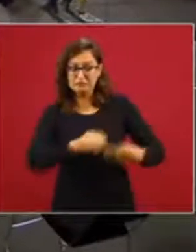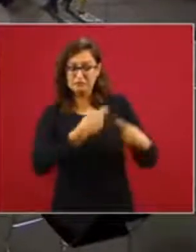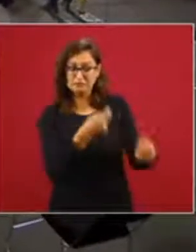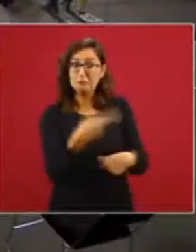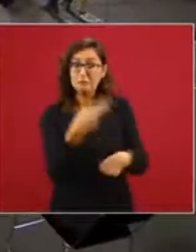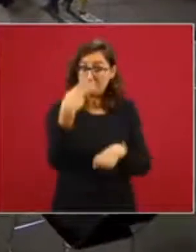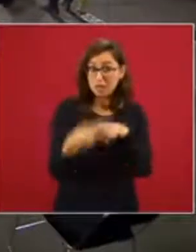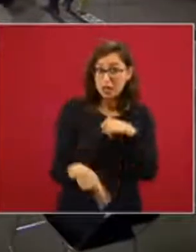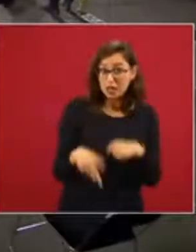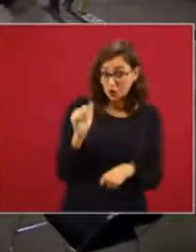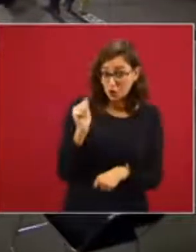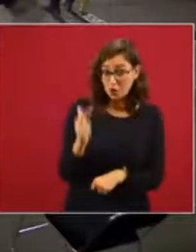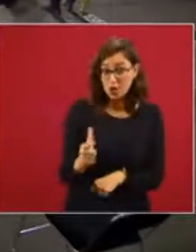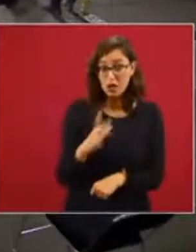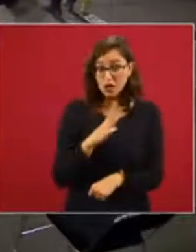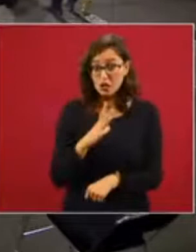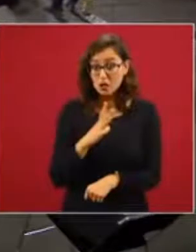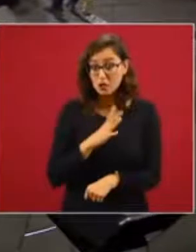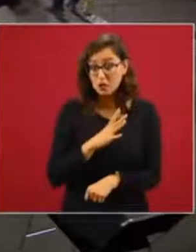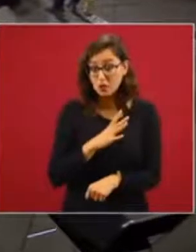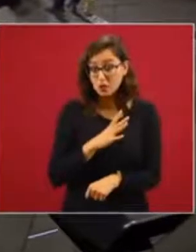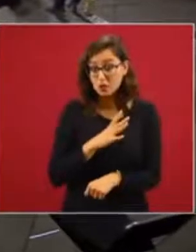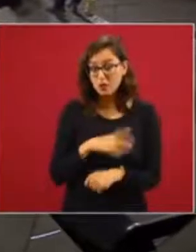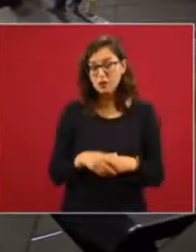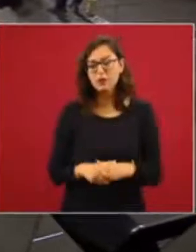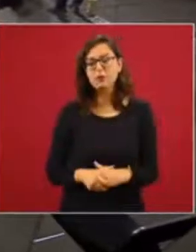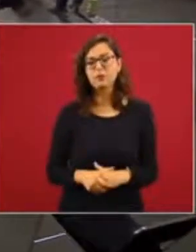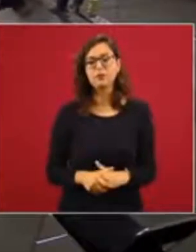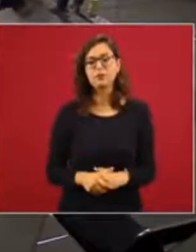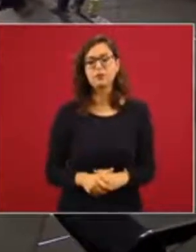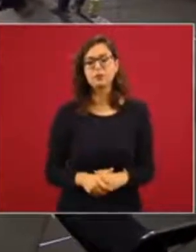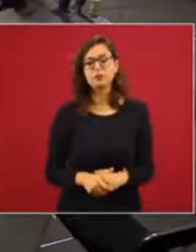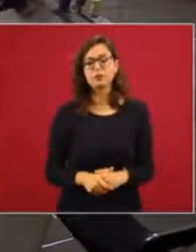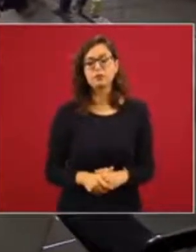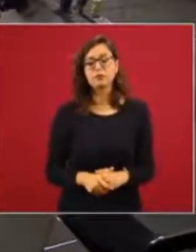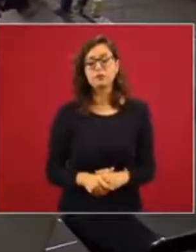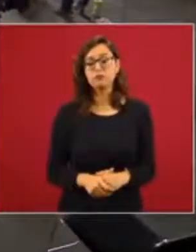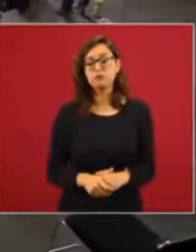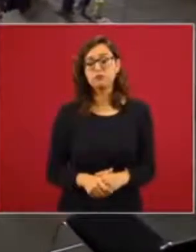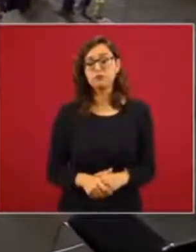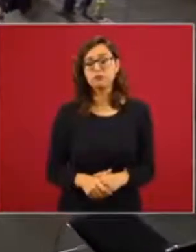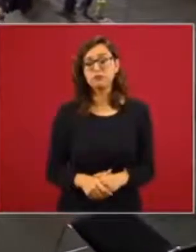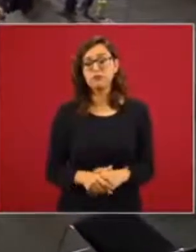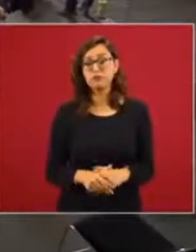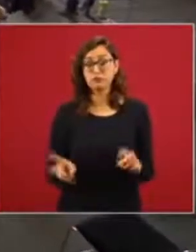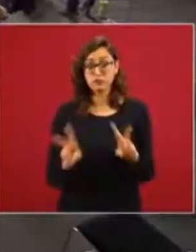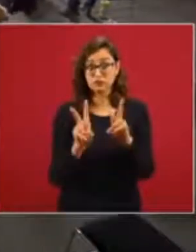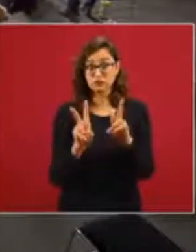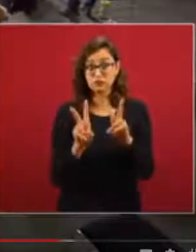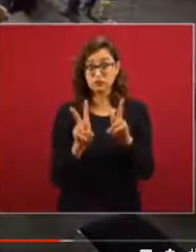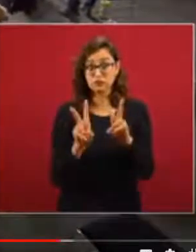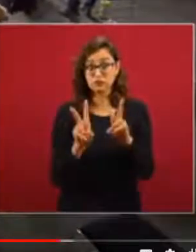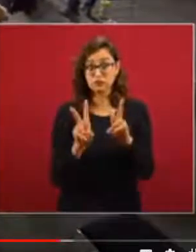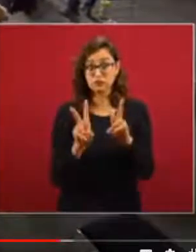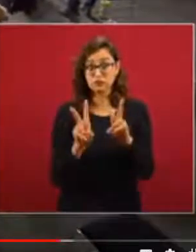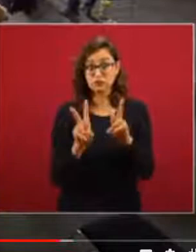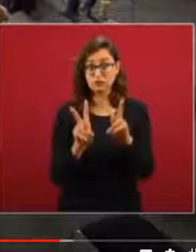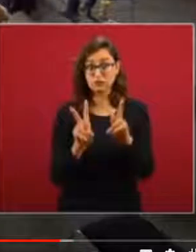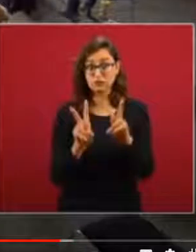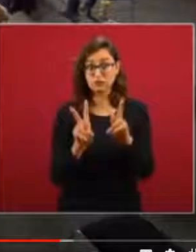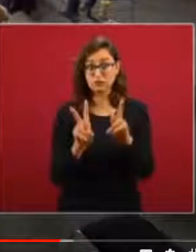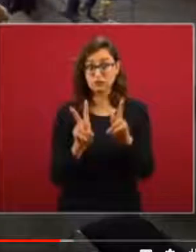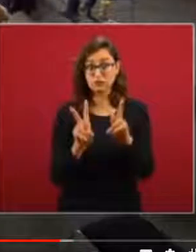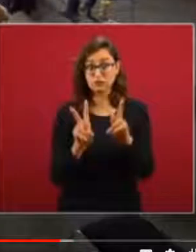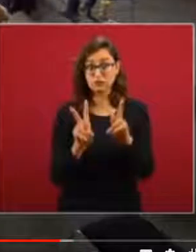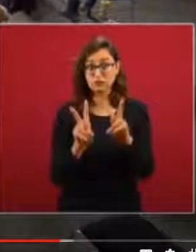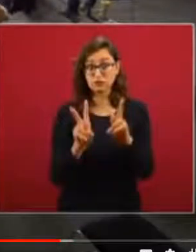Este, eso es un asunto que corresponde al Poder Legislativo, pero So he says